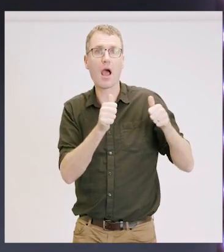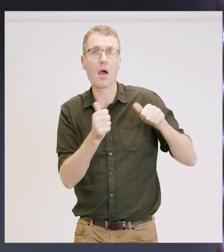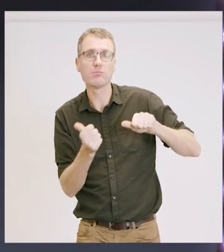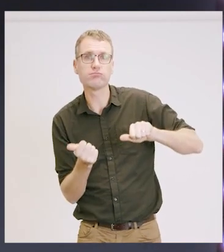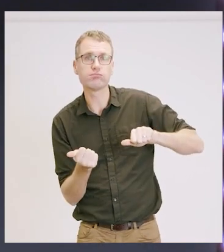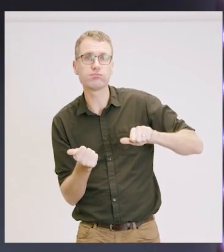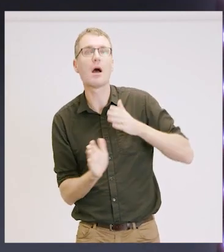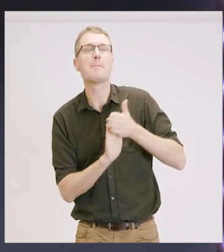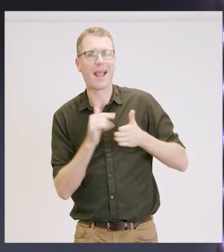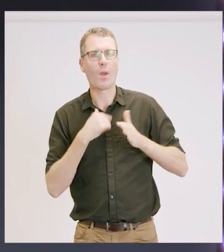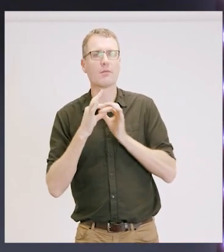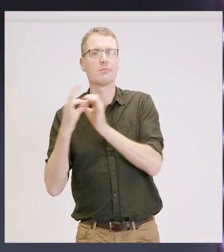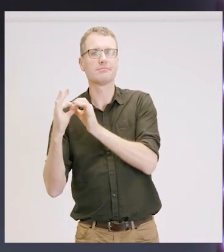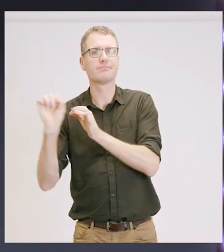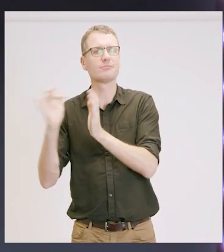waters,